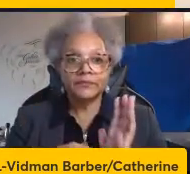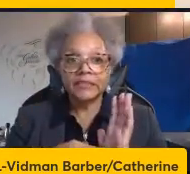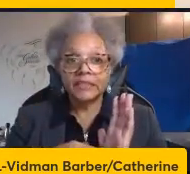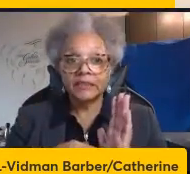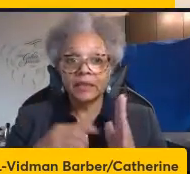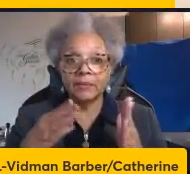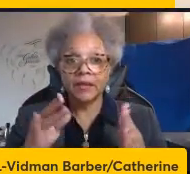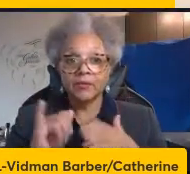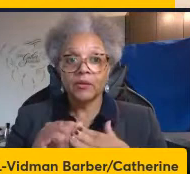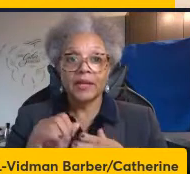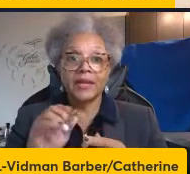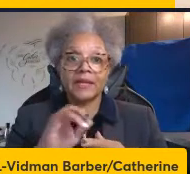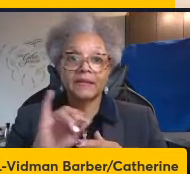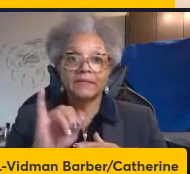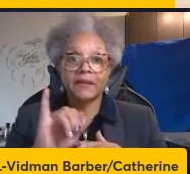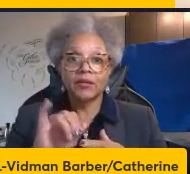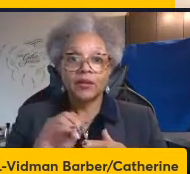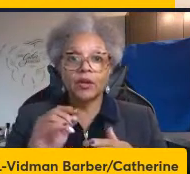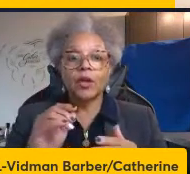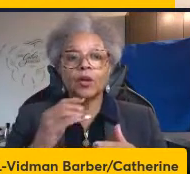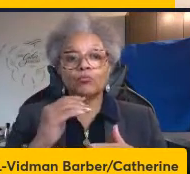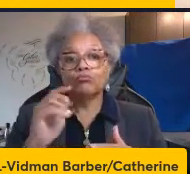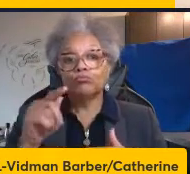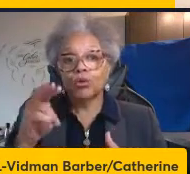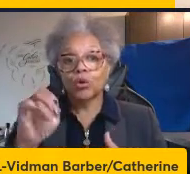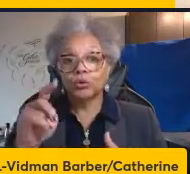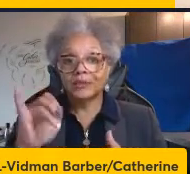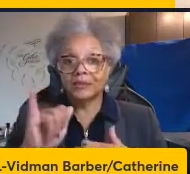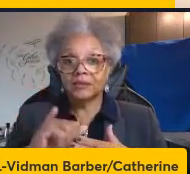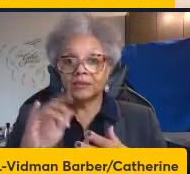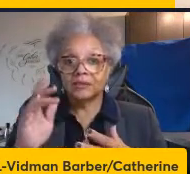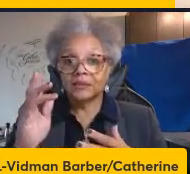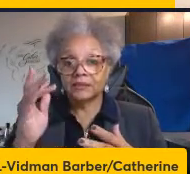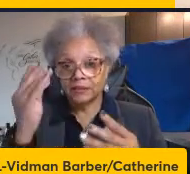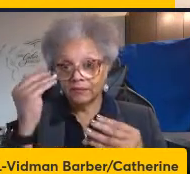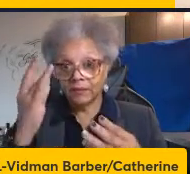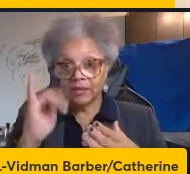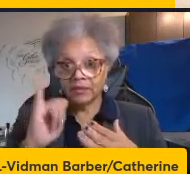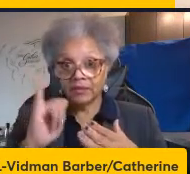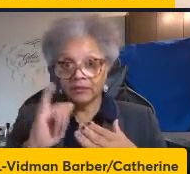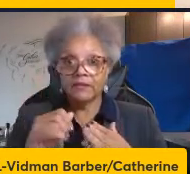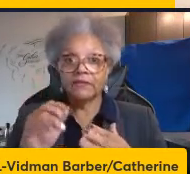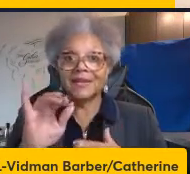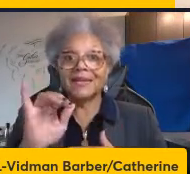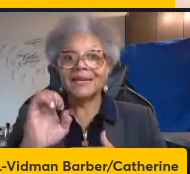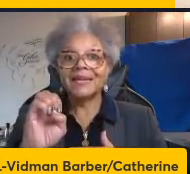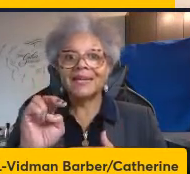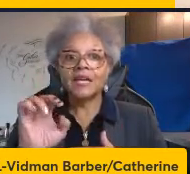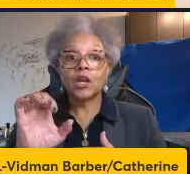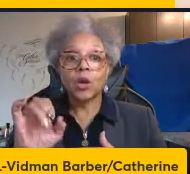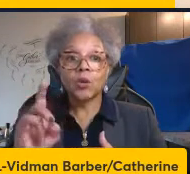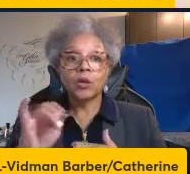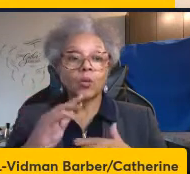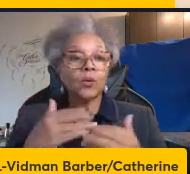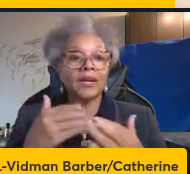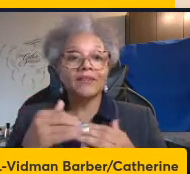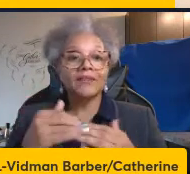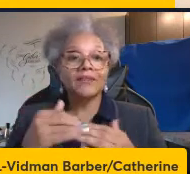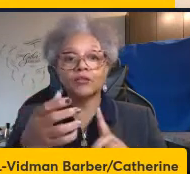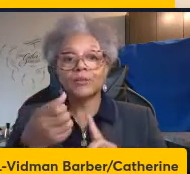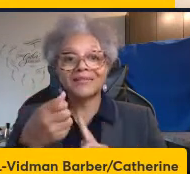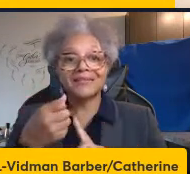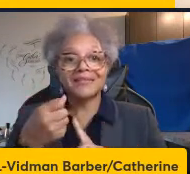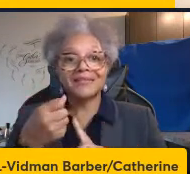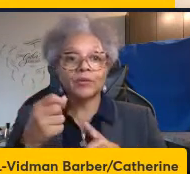effector proteins. And so that's the stage of information encoding, where whatever was sensed at the receptor level is encoded through